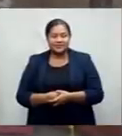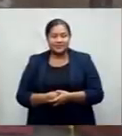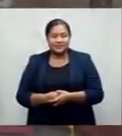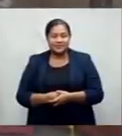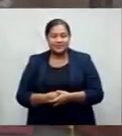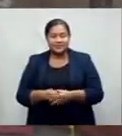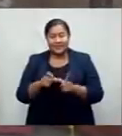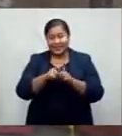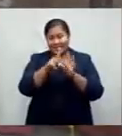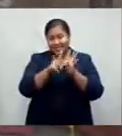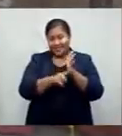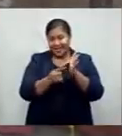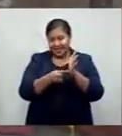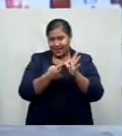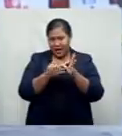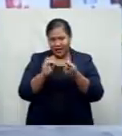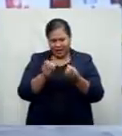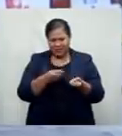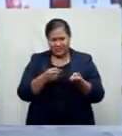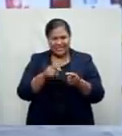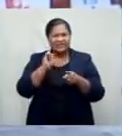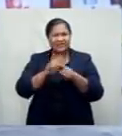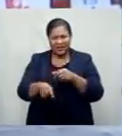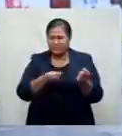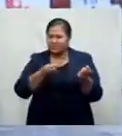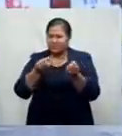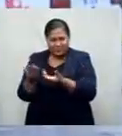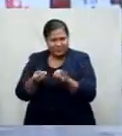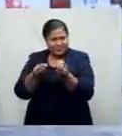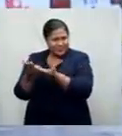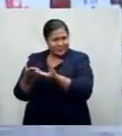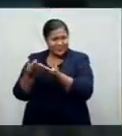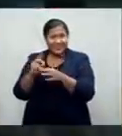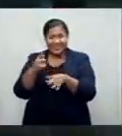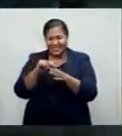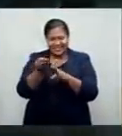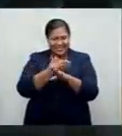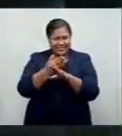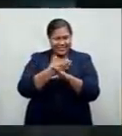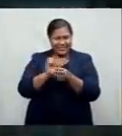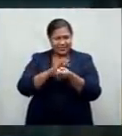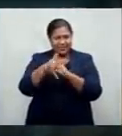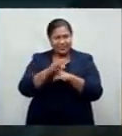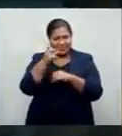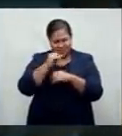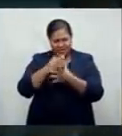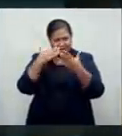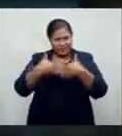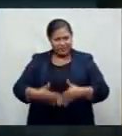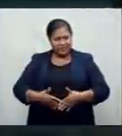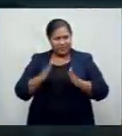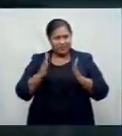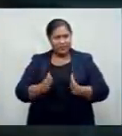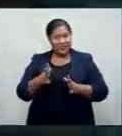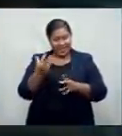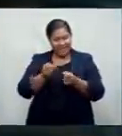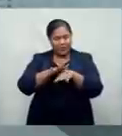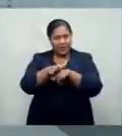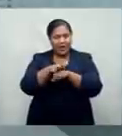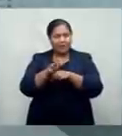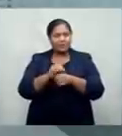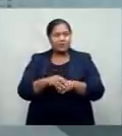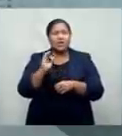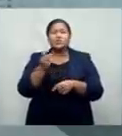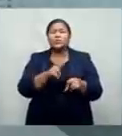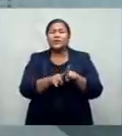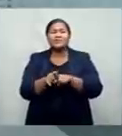The Delta variant is transmissible than the previous variants and resists the antibodies that we have in our blood. So what that